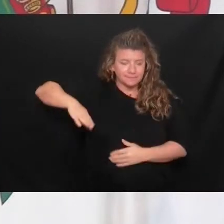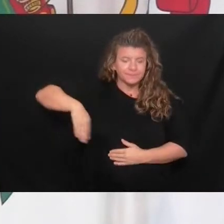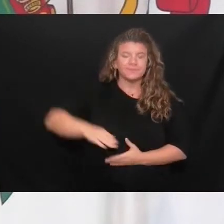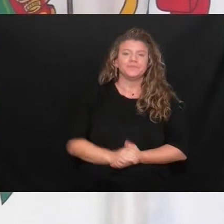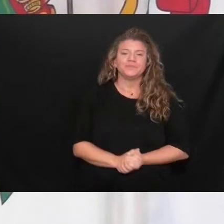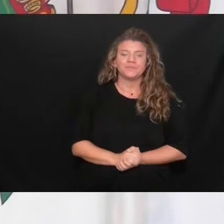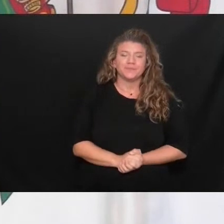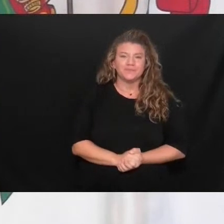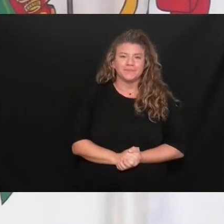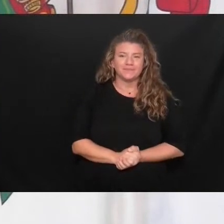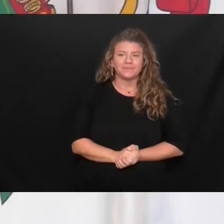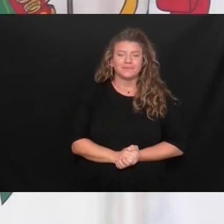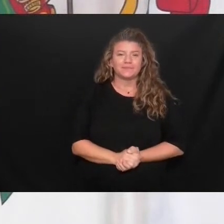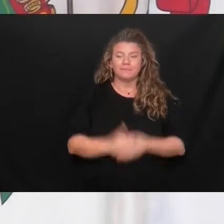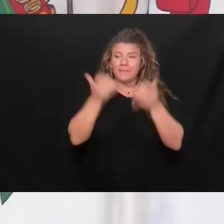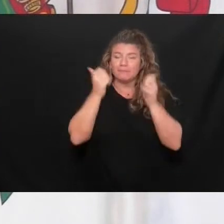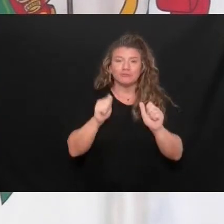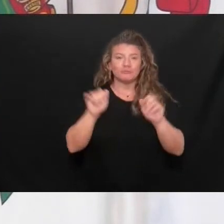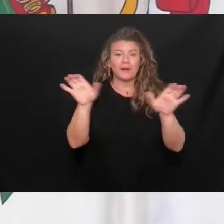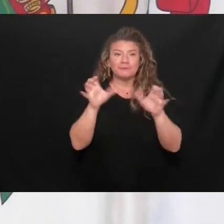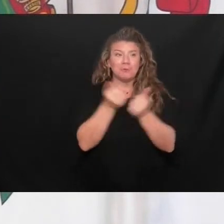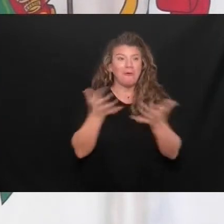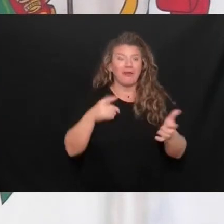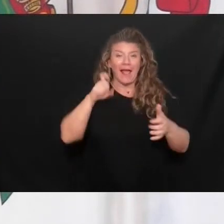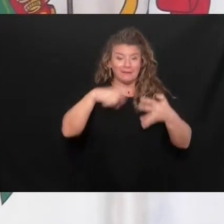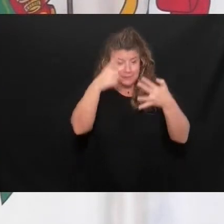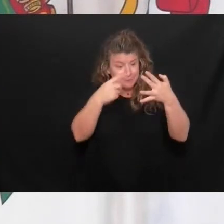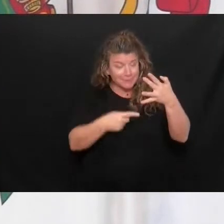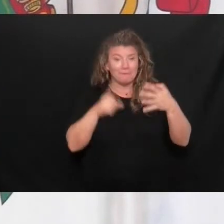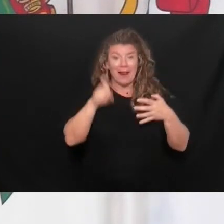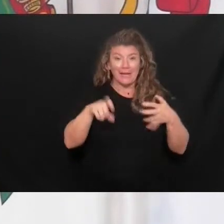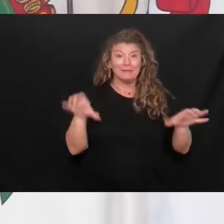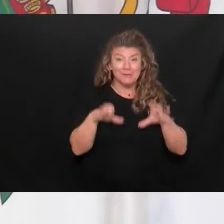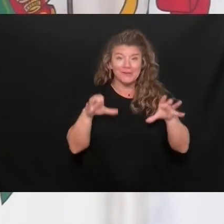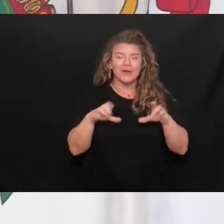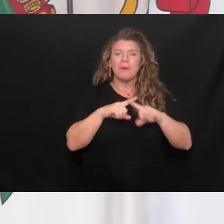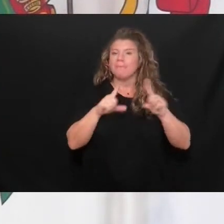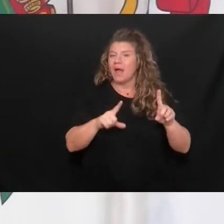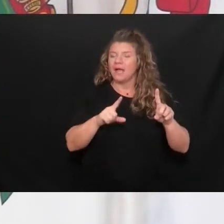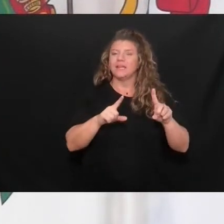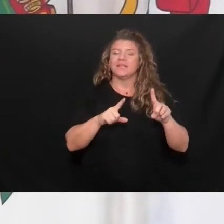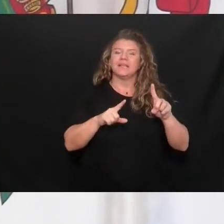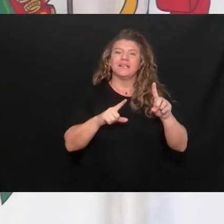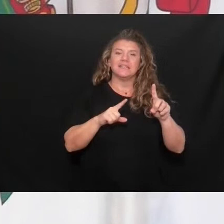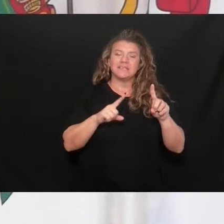I'm just trying to do what I need to do, but nevertheless.